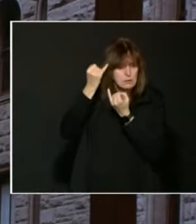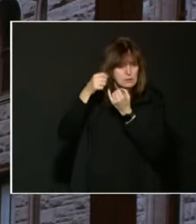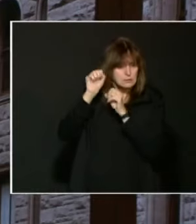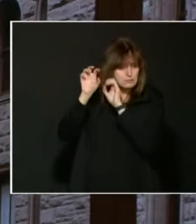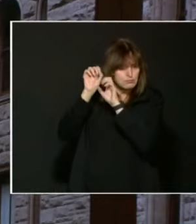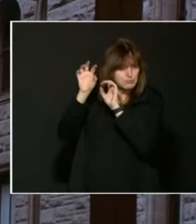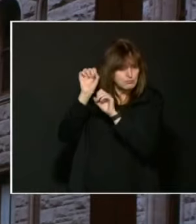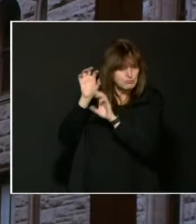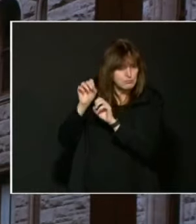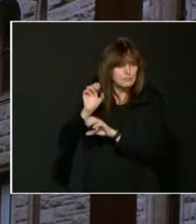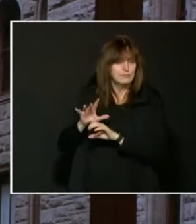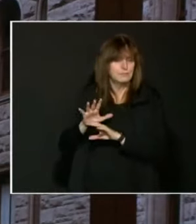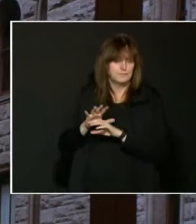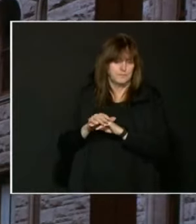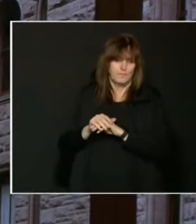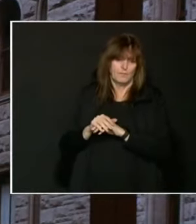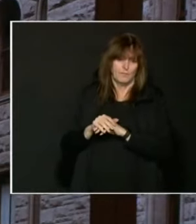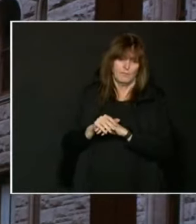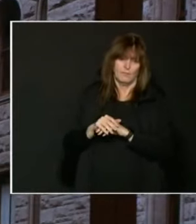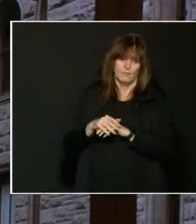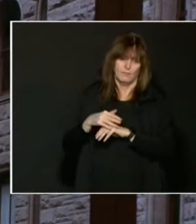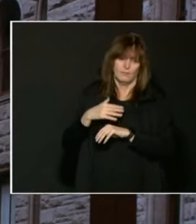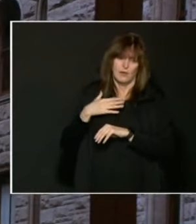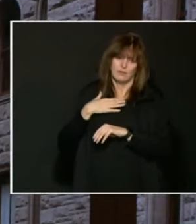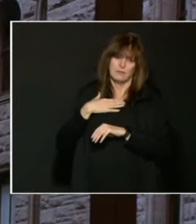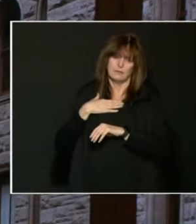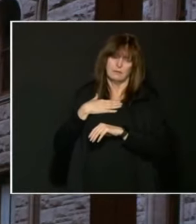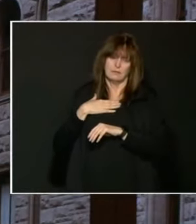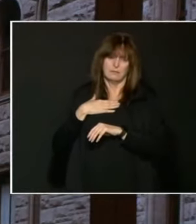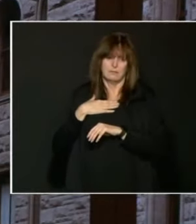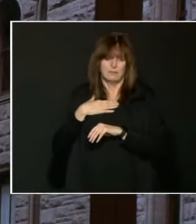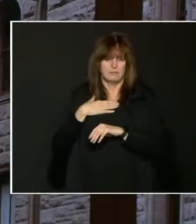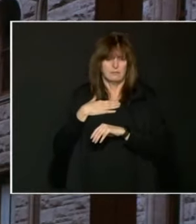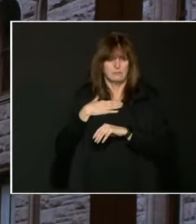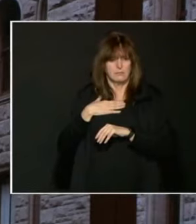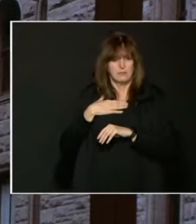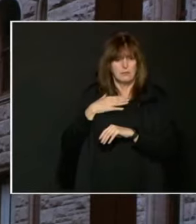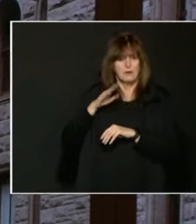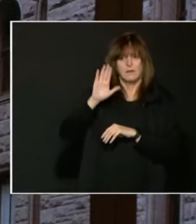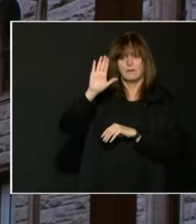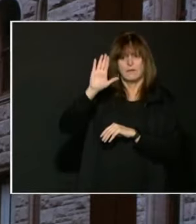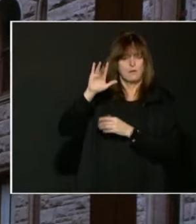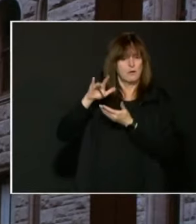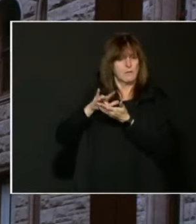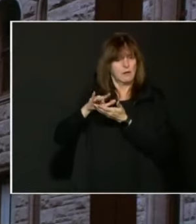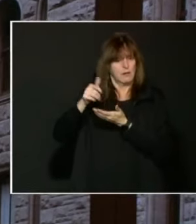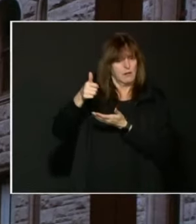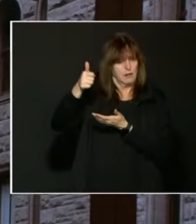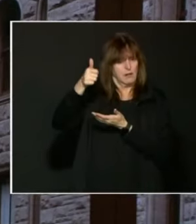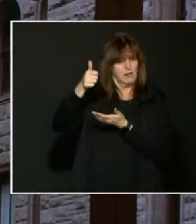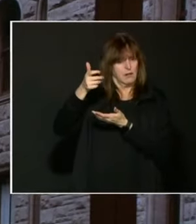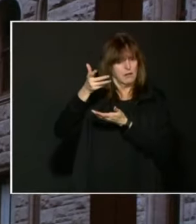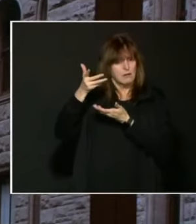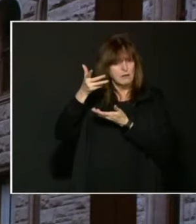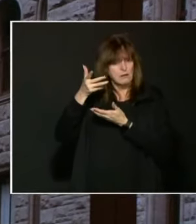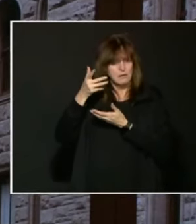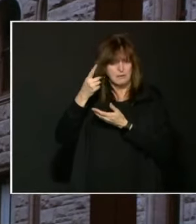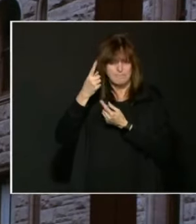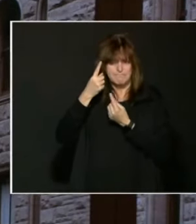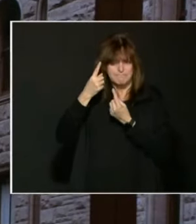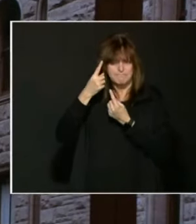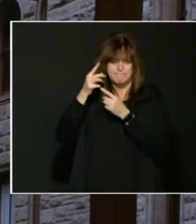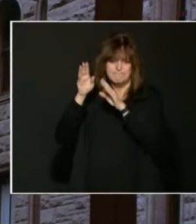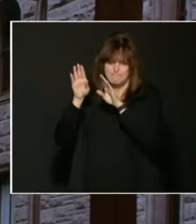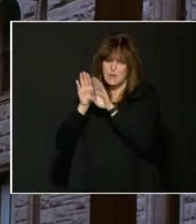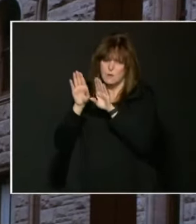been recommending that along with Dr. DeMille, that we would consider lockdown. We'll try to affirm that with further